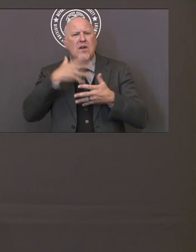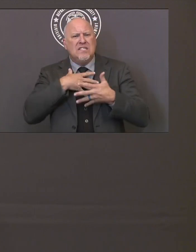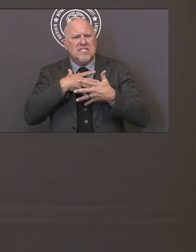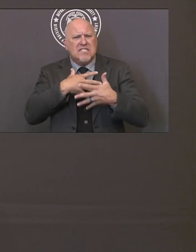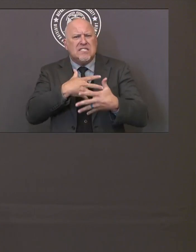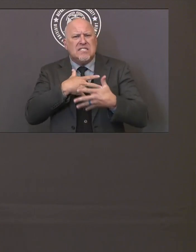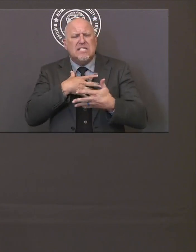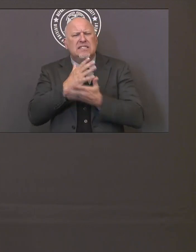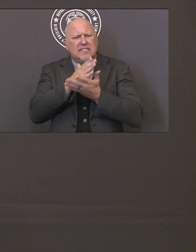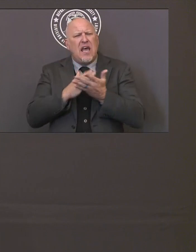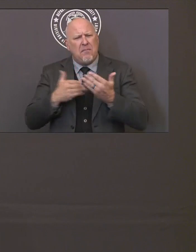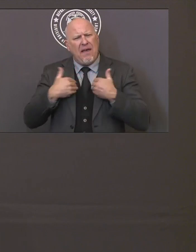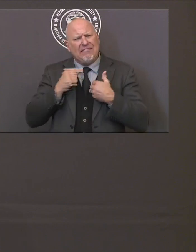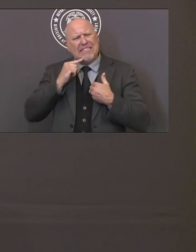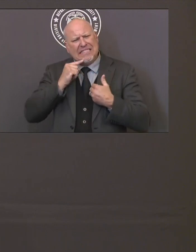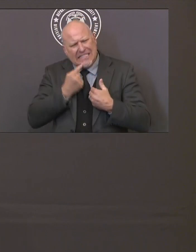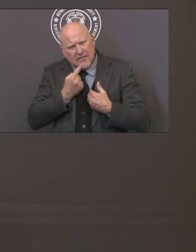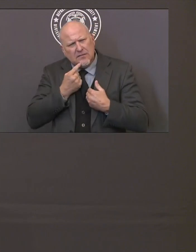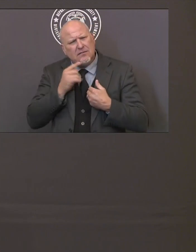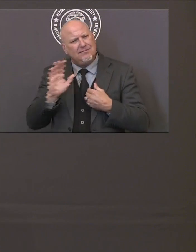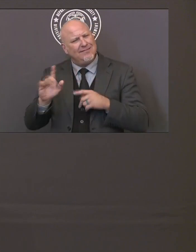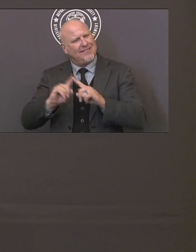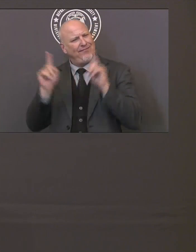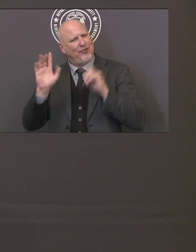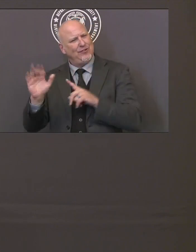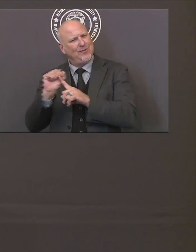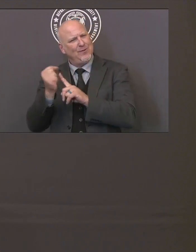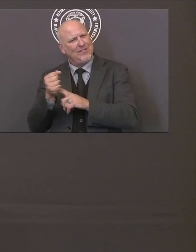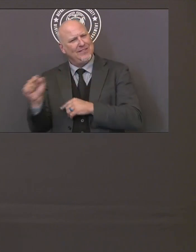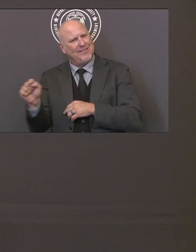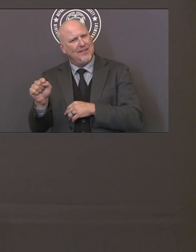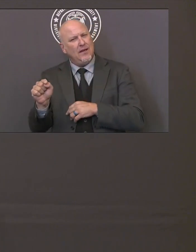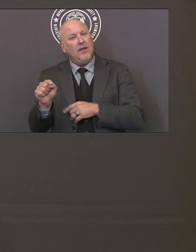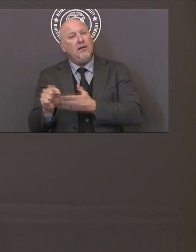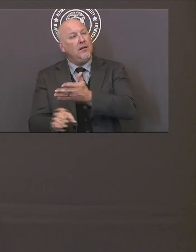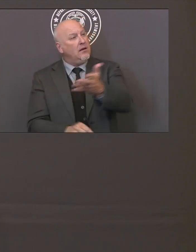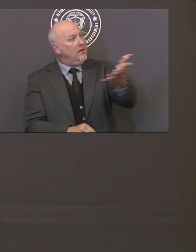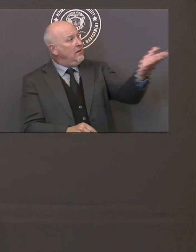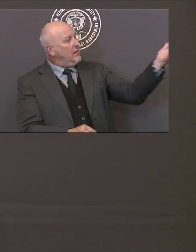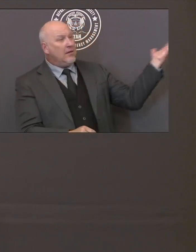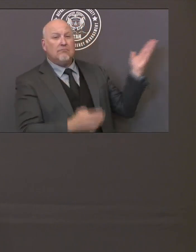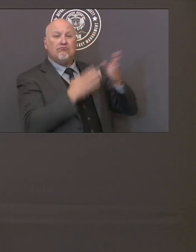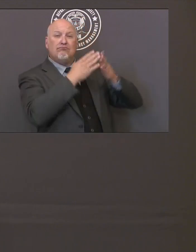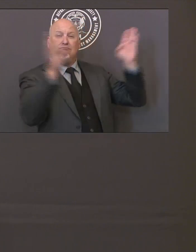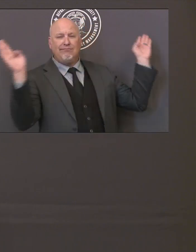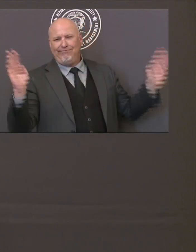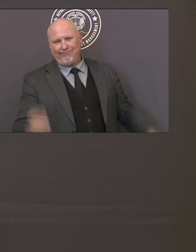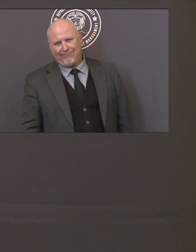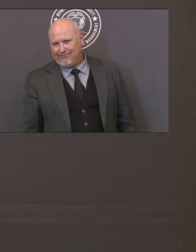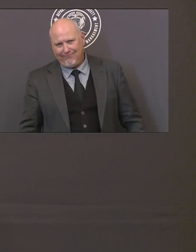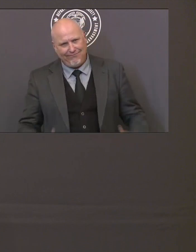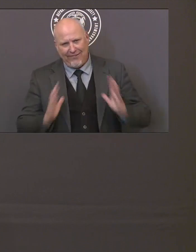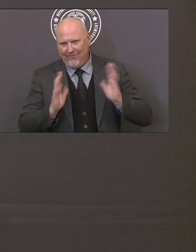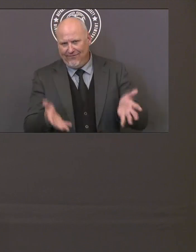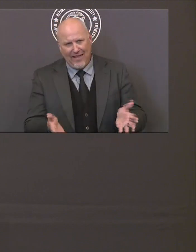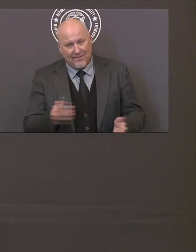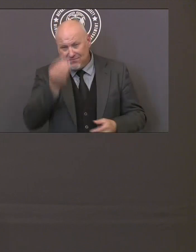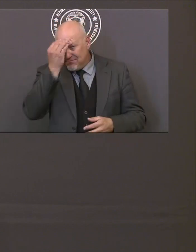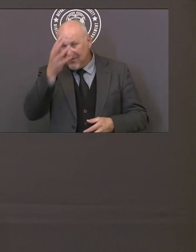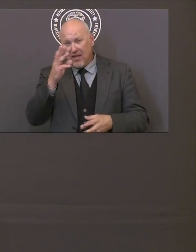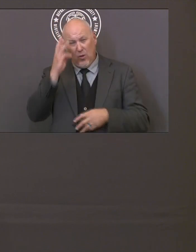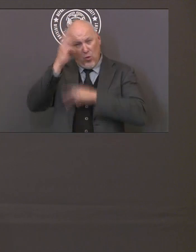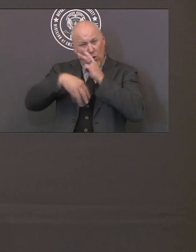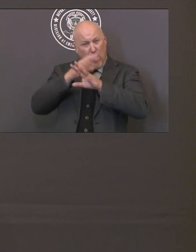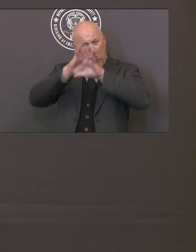COVID-19? And researchers from hospitals, academia, universities, agencies, and the private